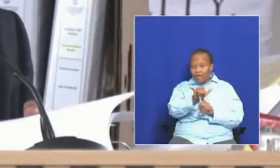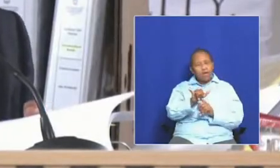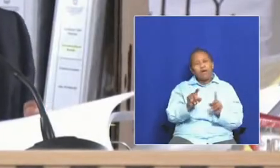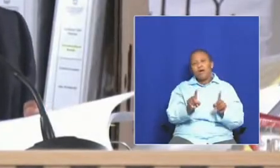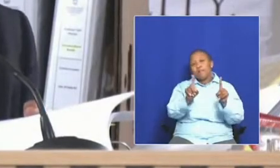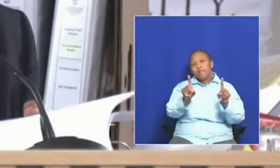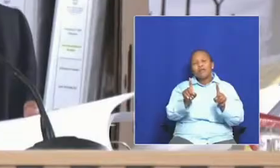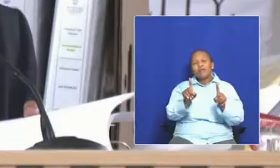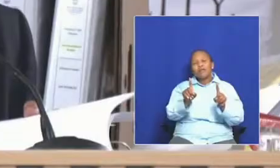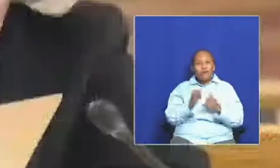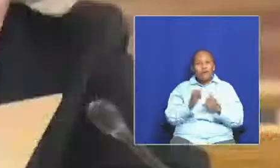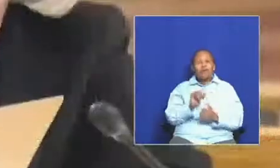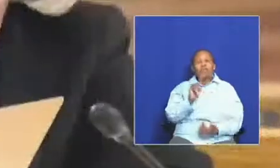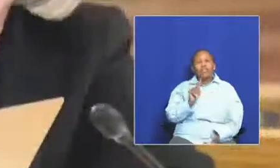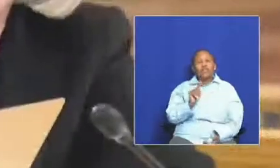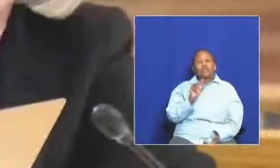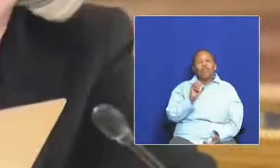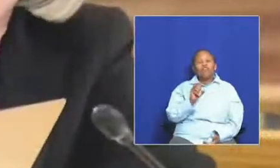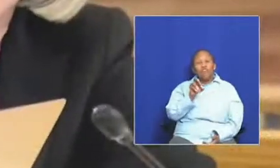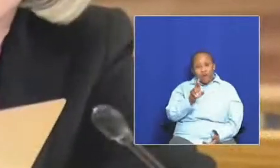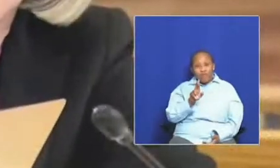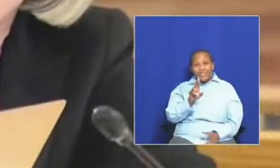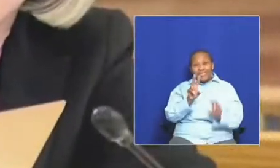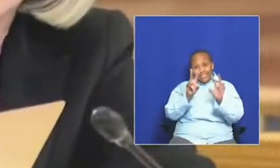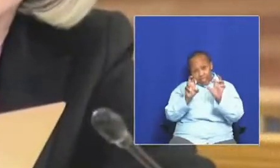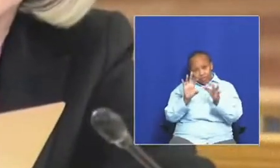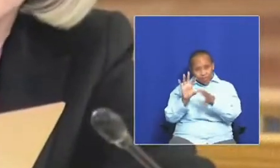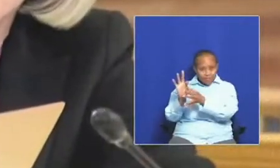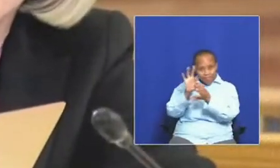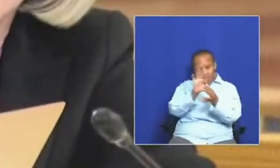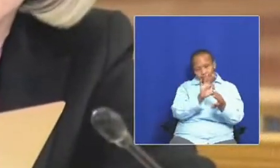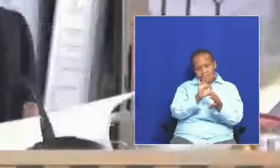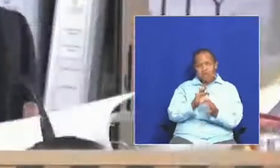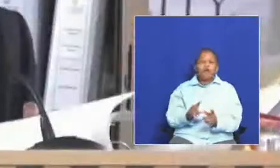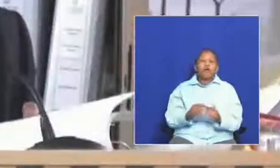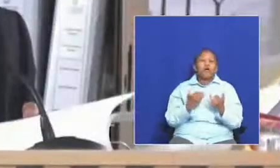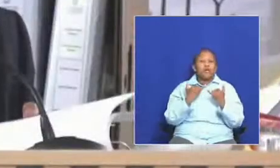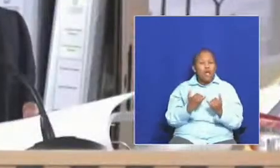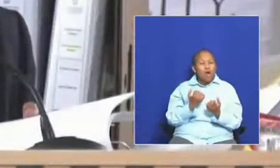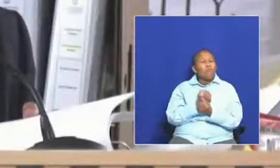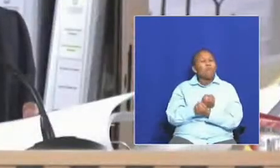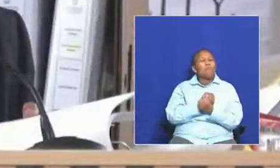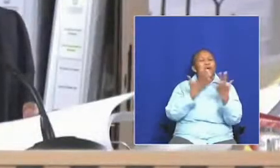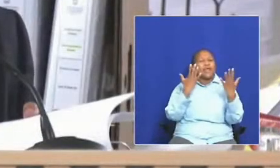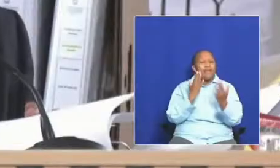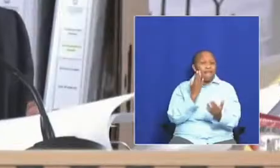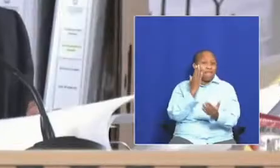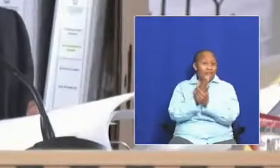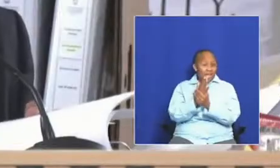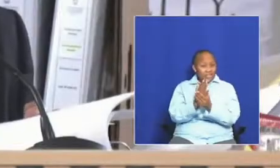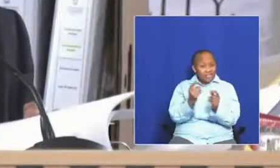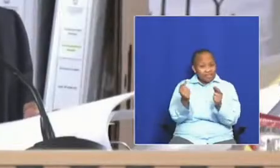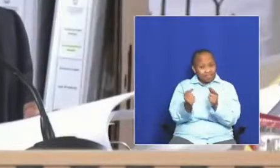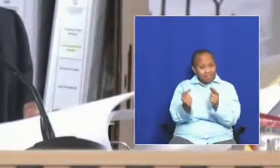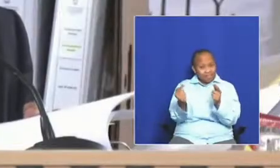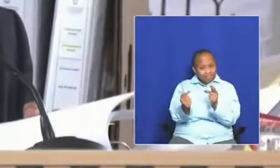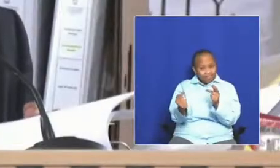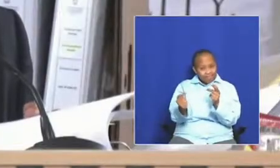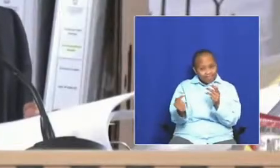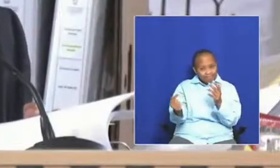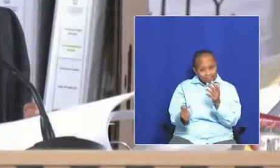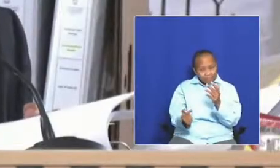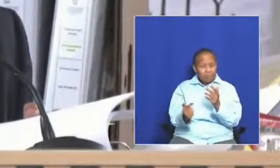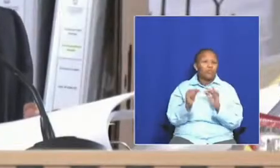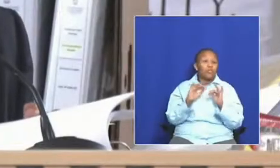reference. And a multiplicity of facts will assist this commission in making a determination